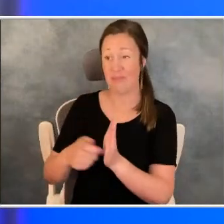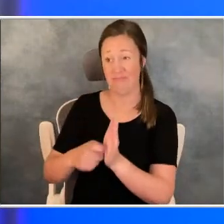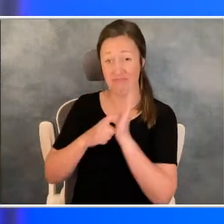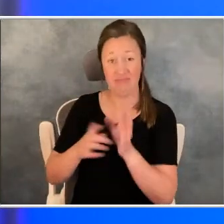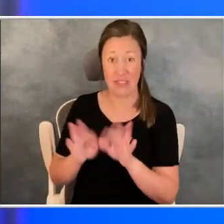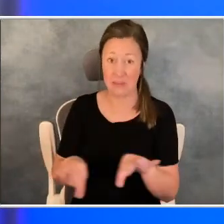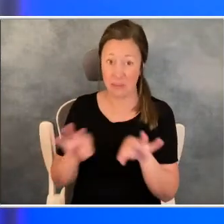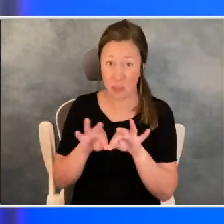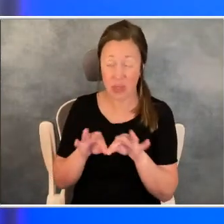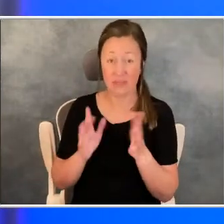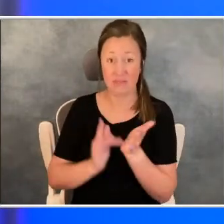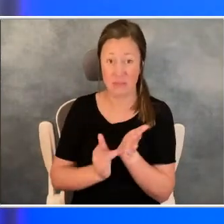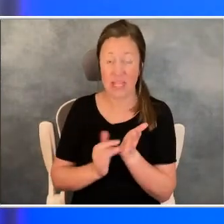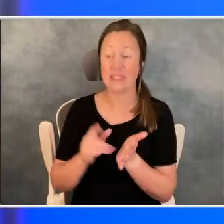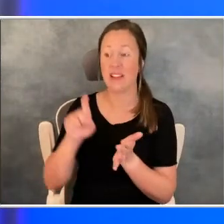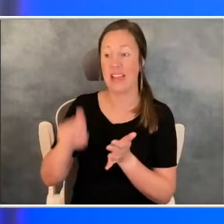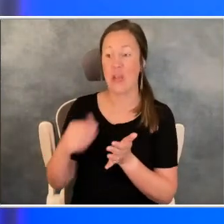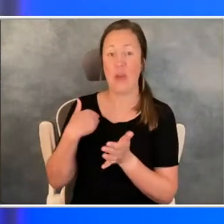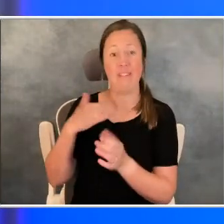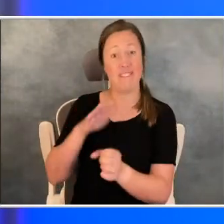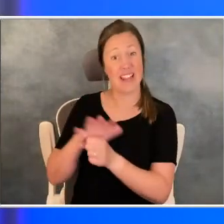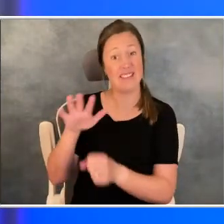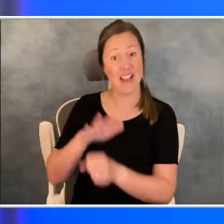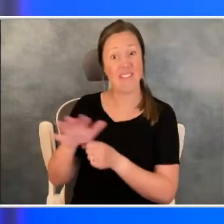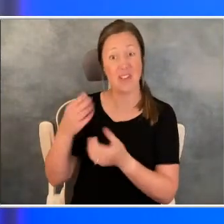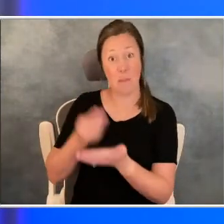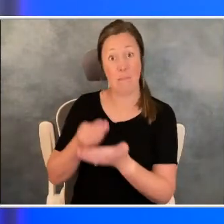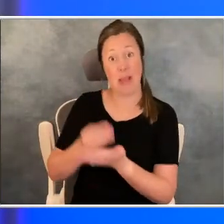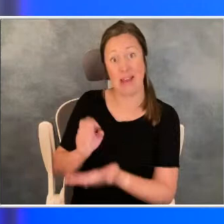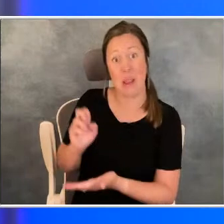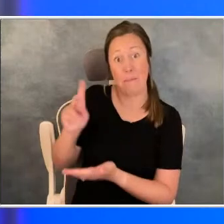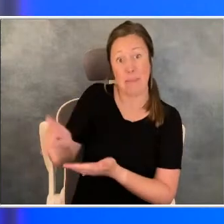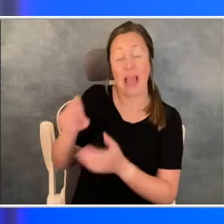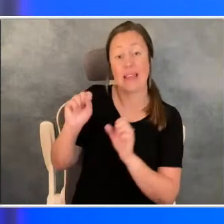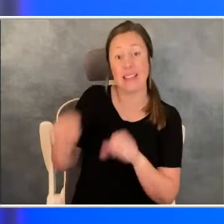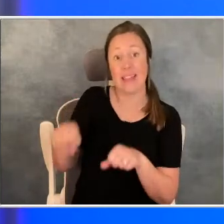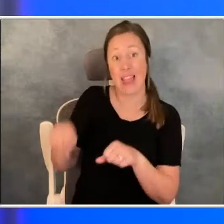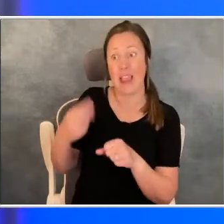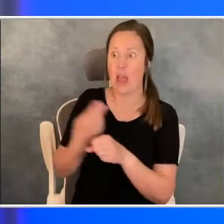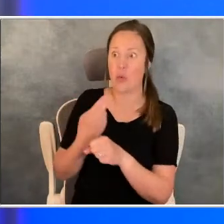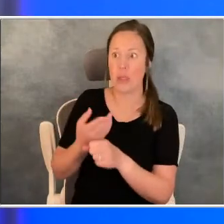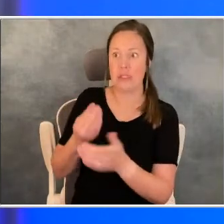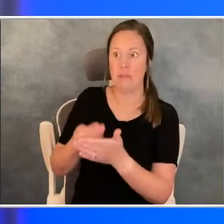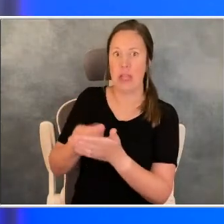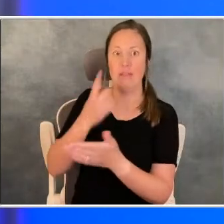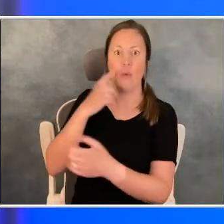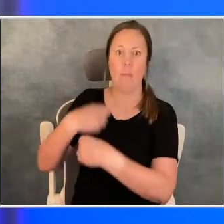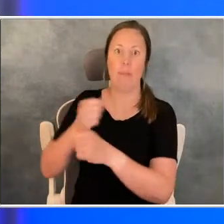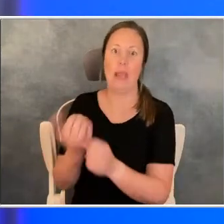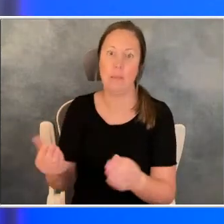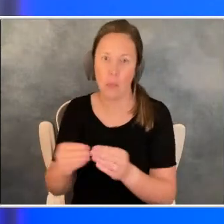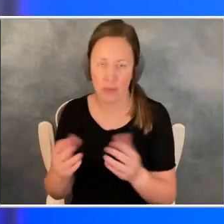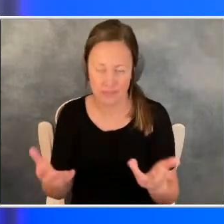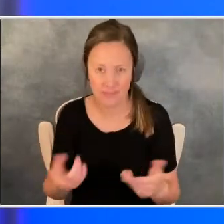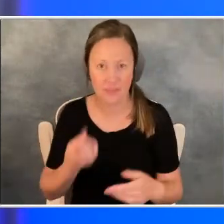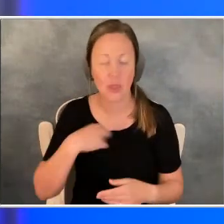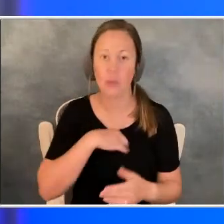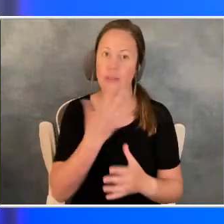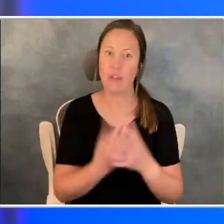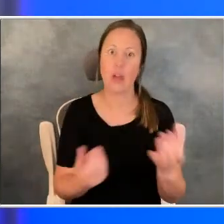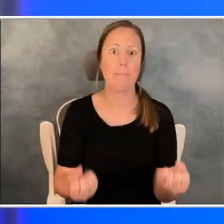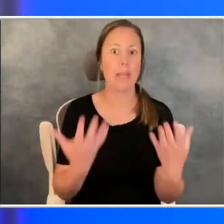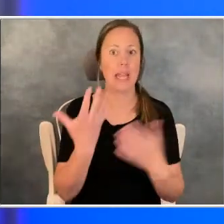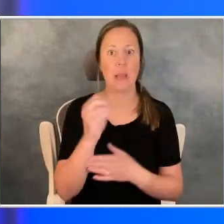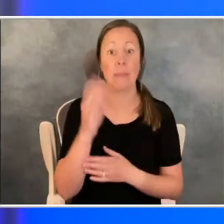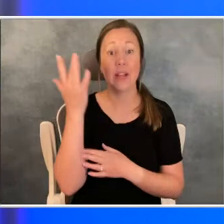have enough of a margin that they can reinvest in their plant. We've lost generic manufacturers because the cost to upgrade